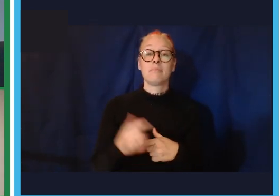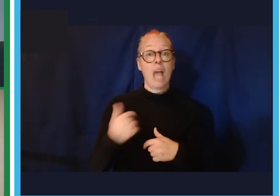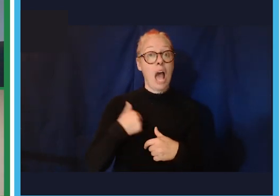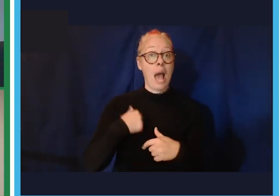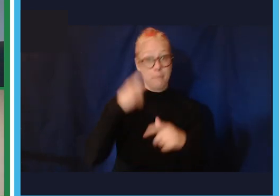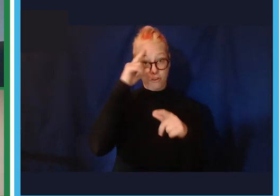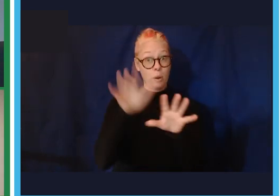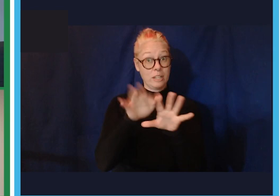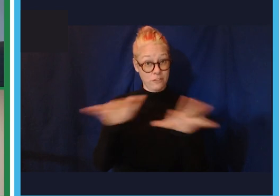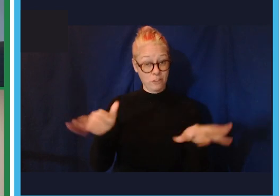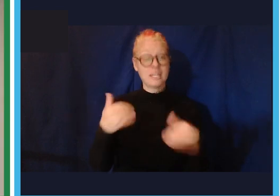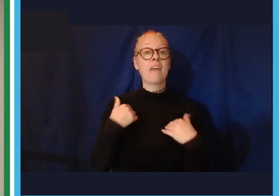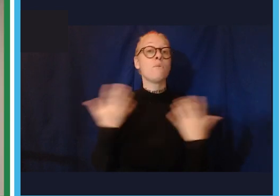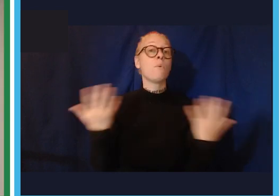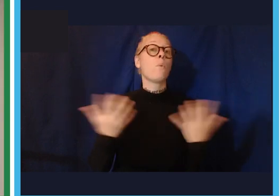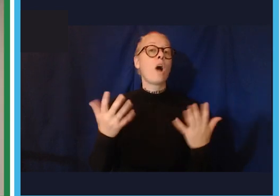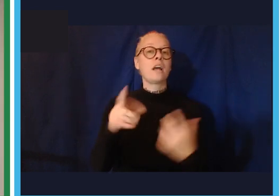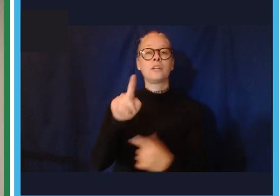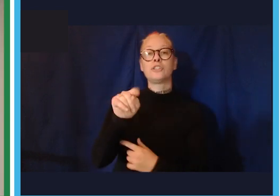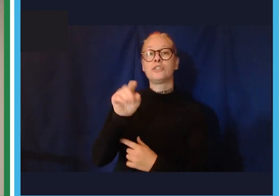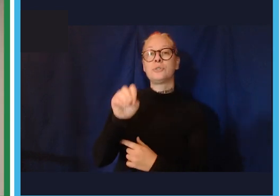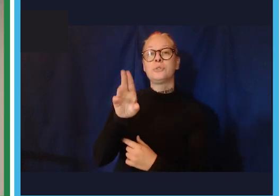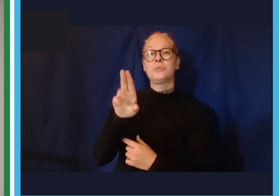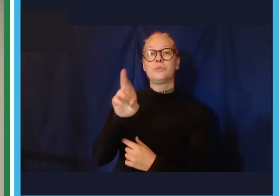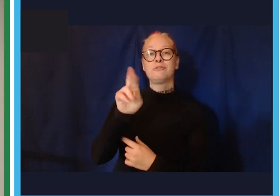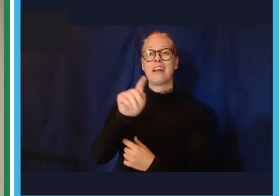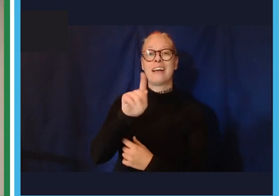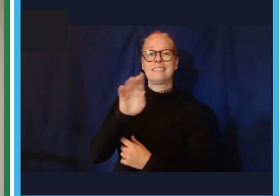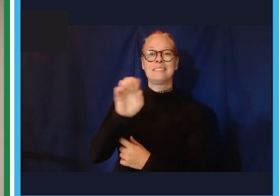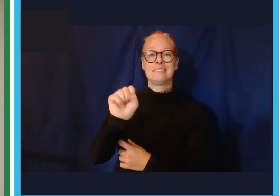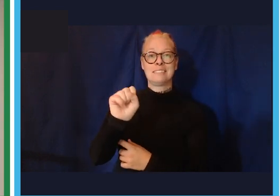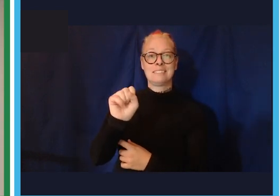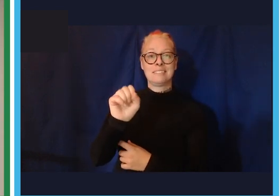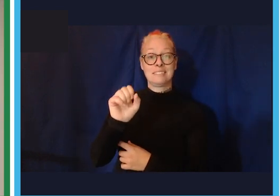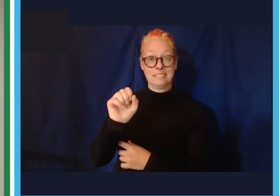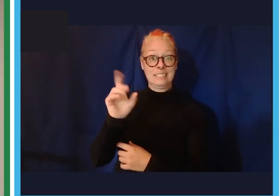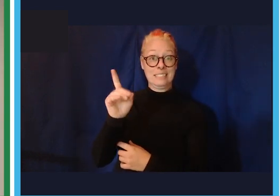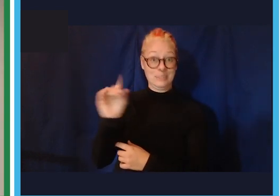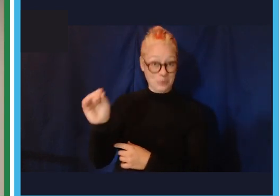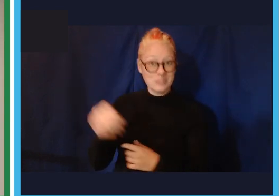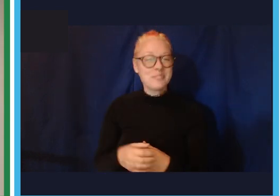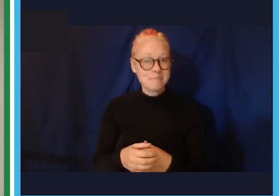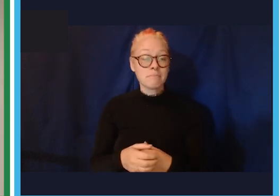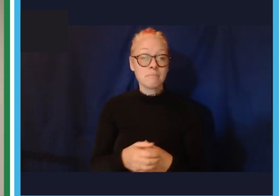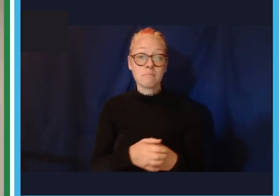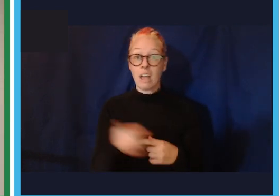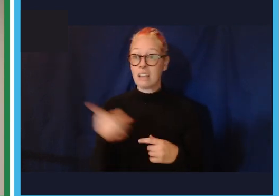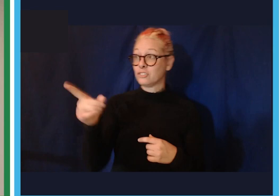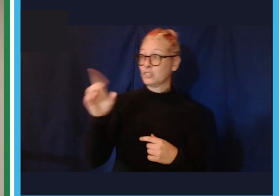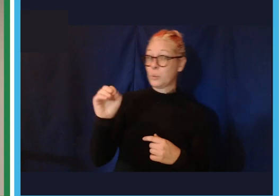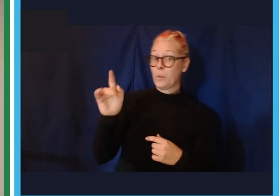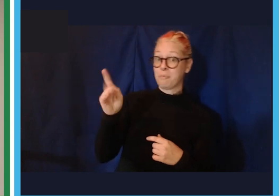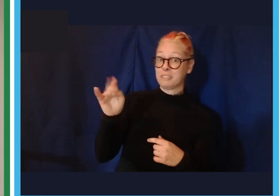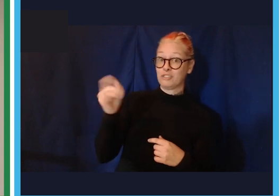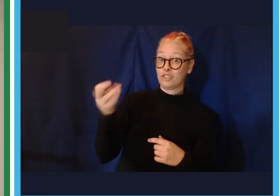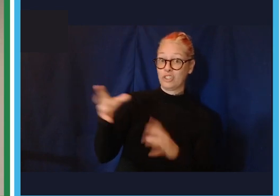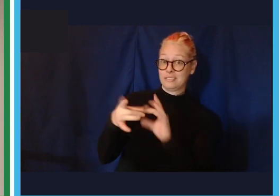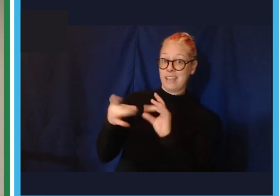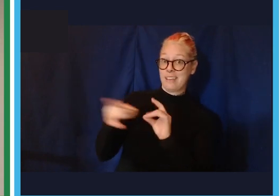I've been writing for a while now, and I am neurodiverse. I do have Tourette syndrome,